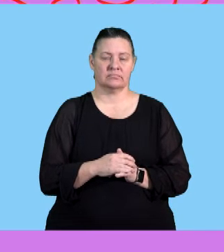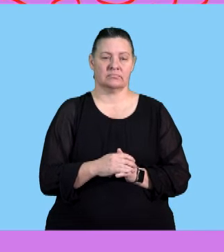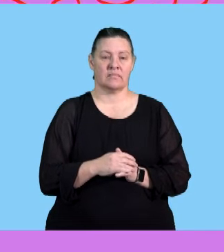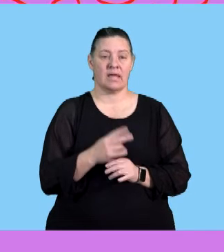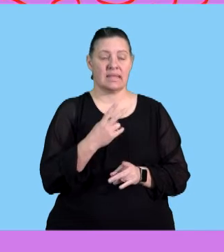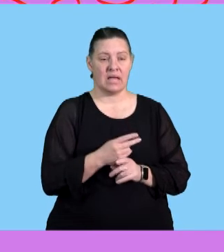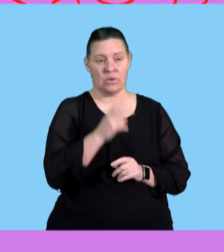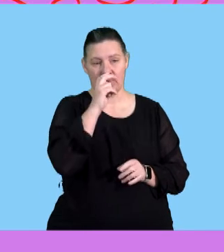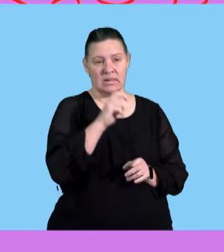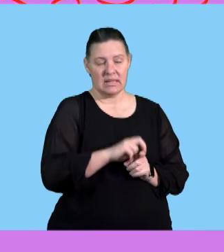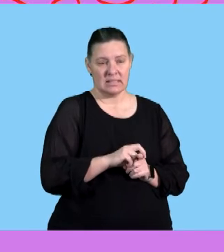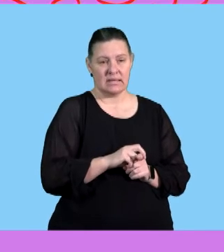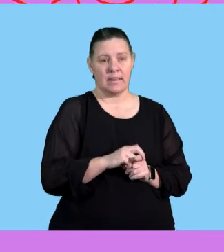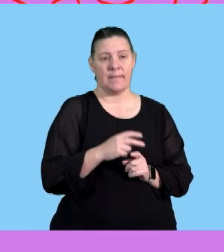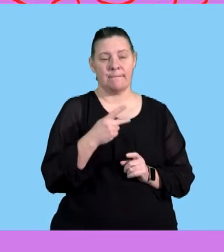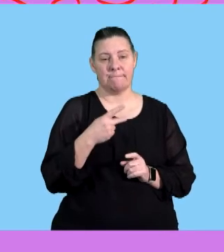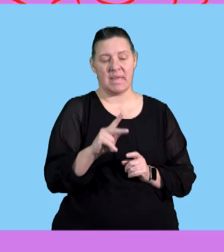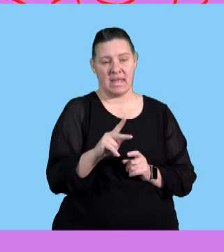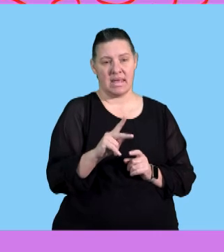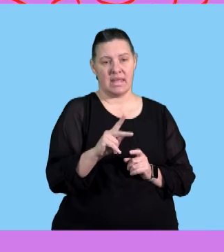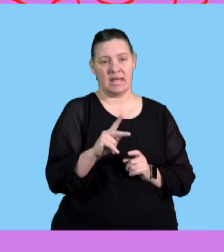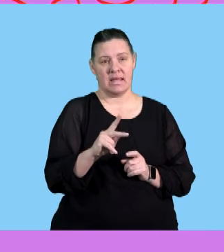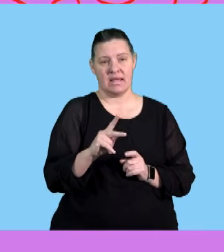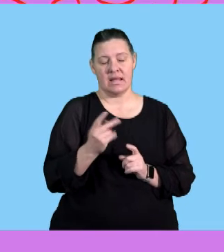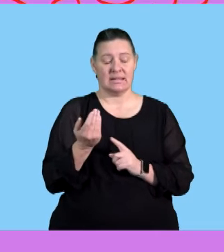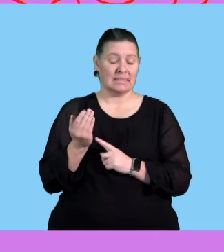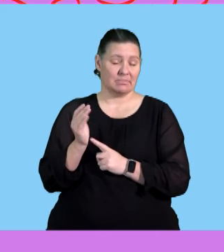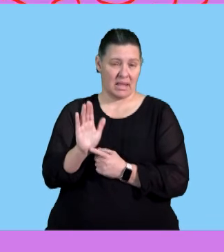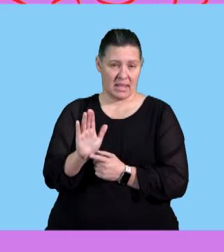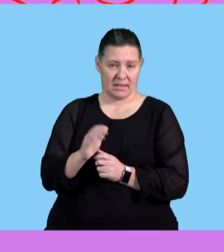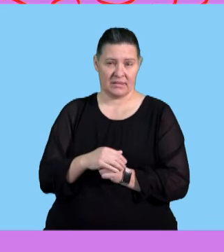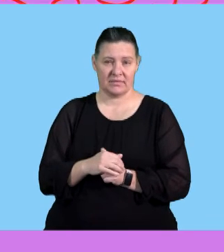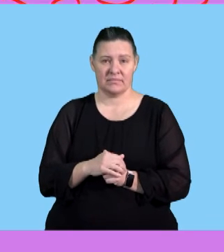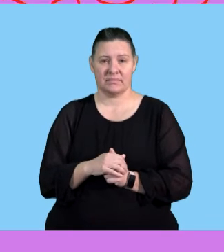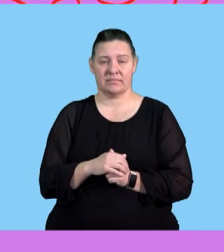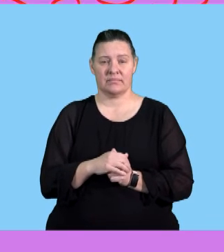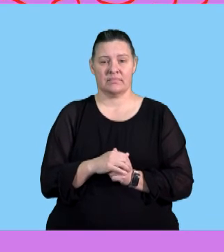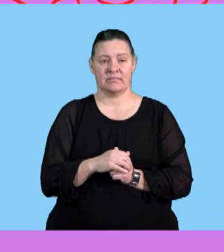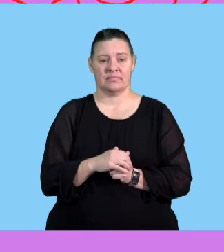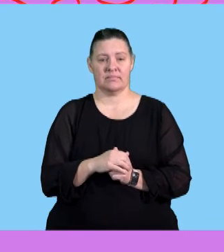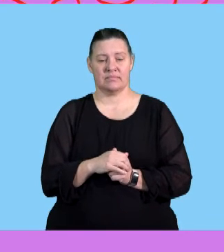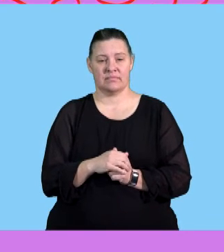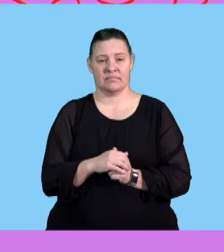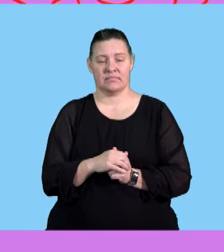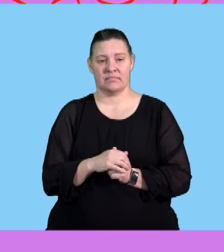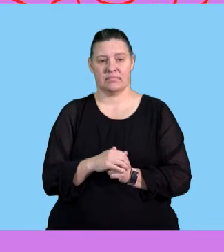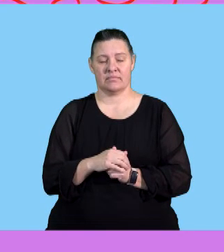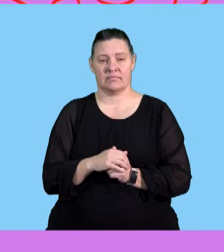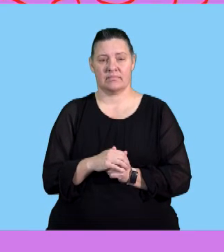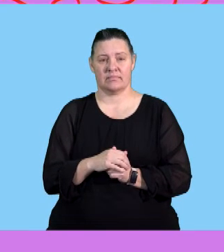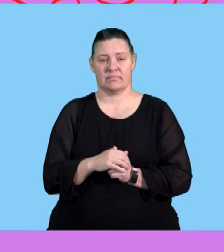8,333 Rand, and then she needs to still pay the display